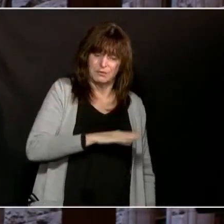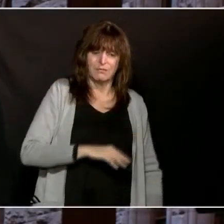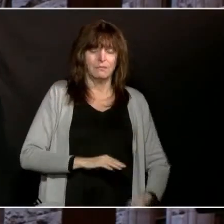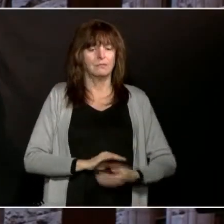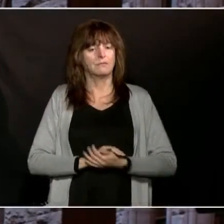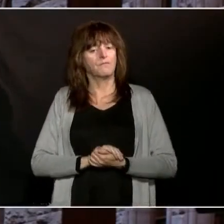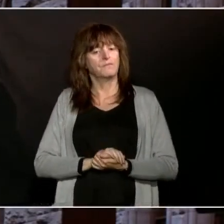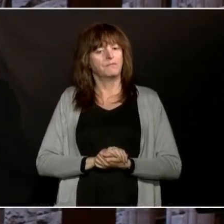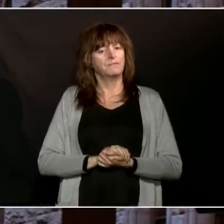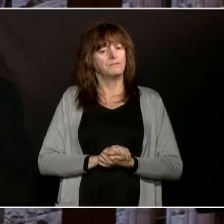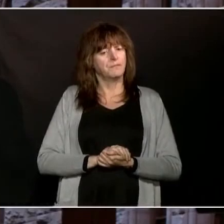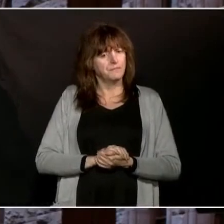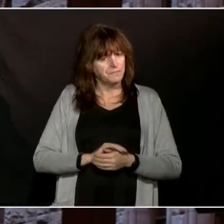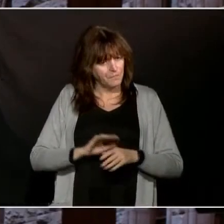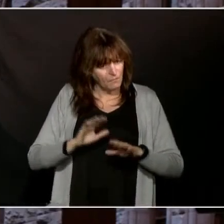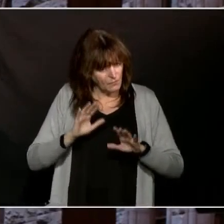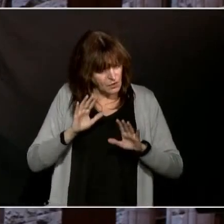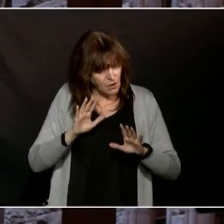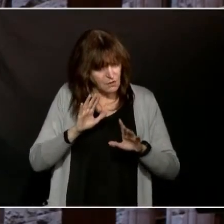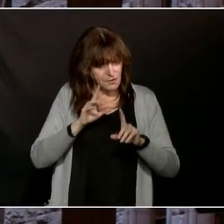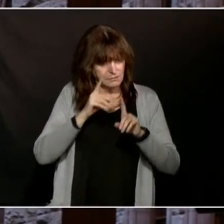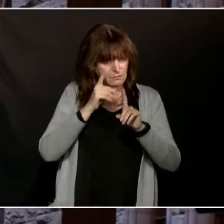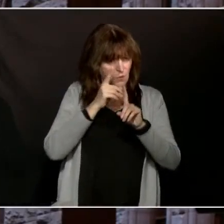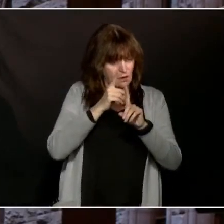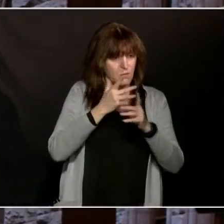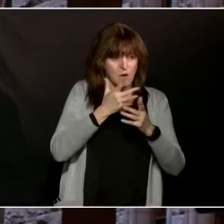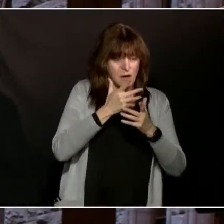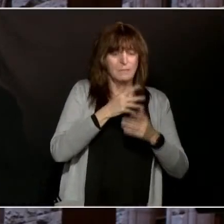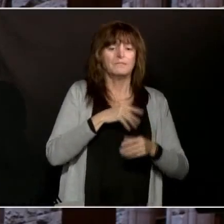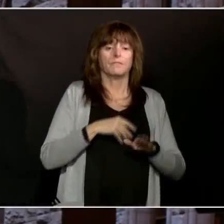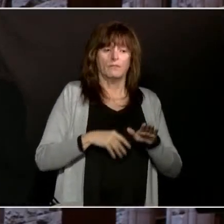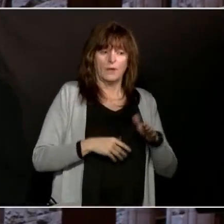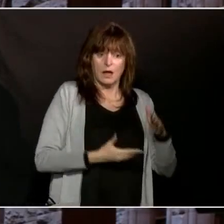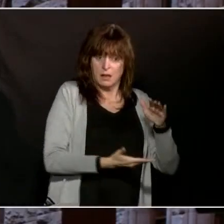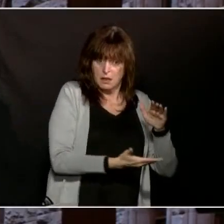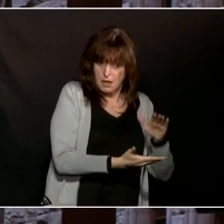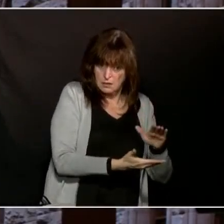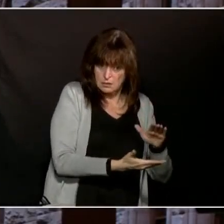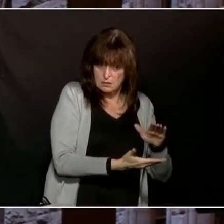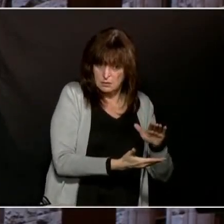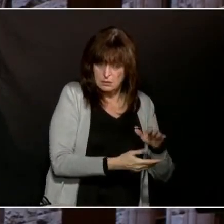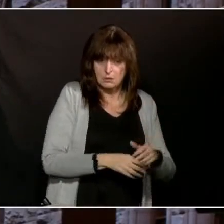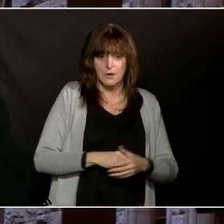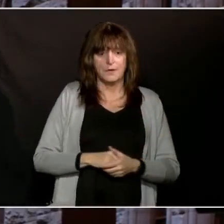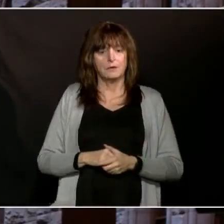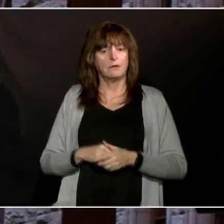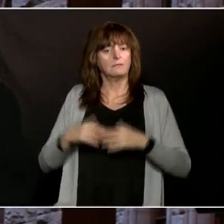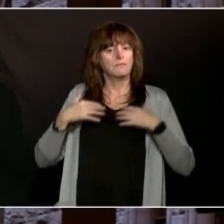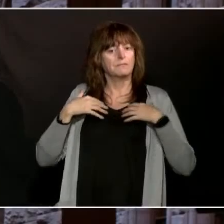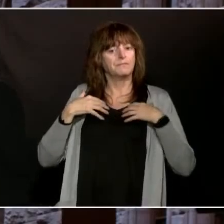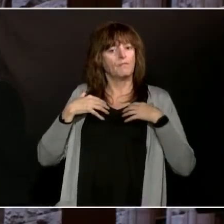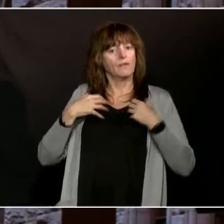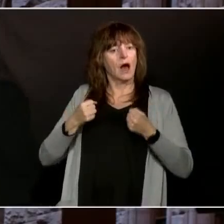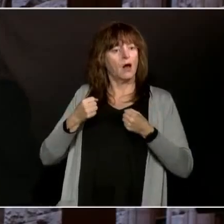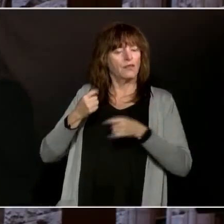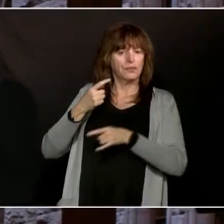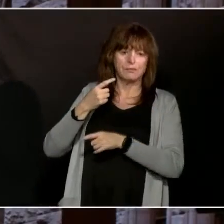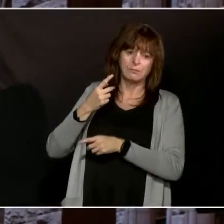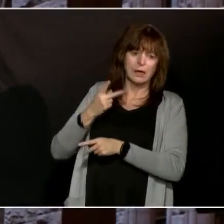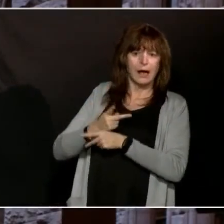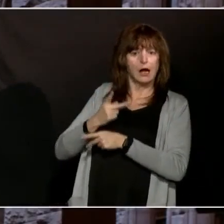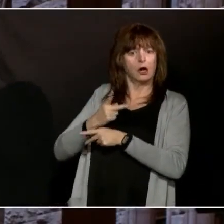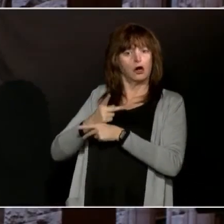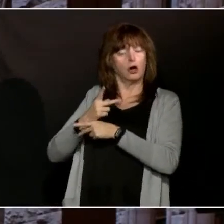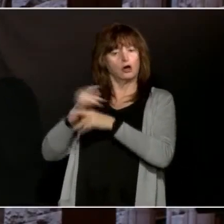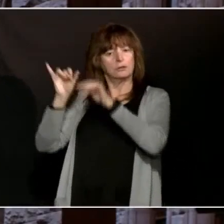decrease morbidity and mortality, mostly the impact on our healthcare system, which is under quite strong duress and pressure throughout the early